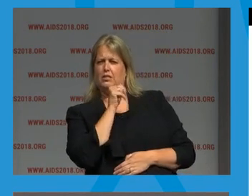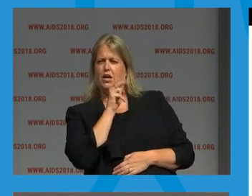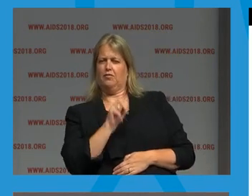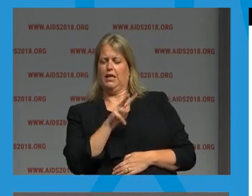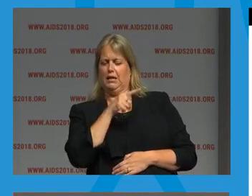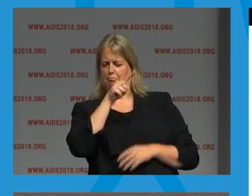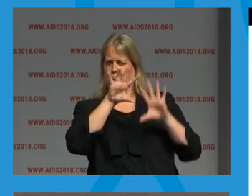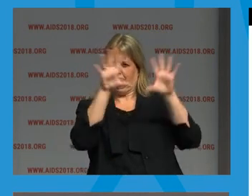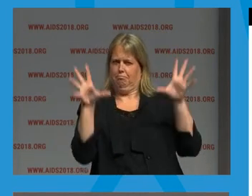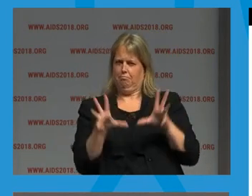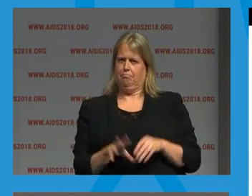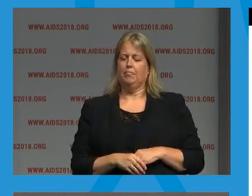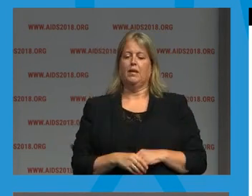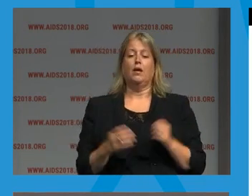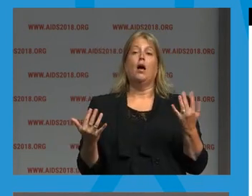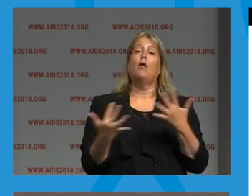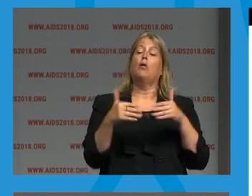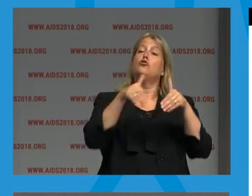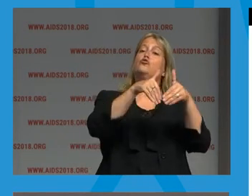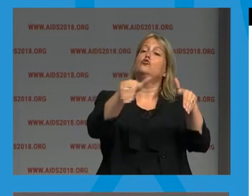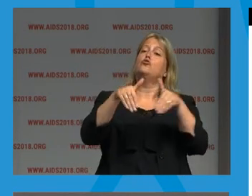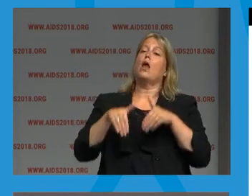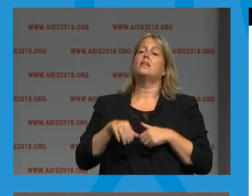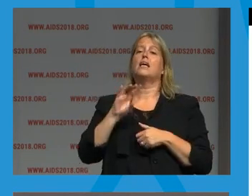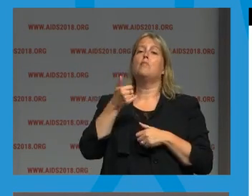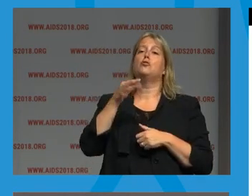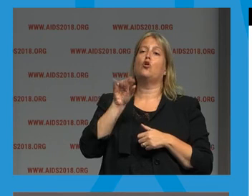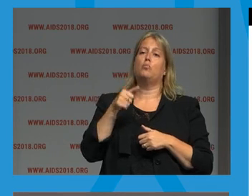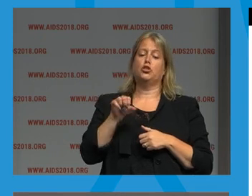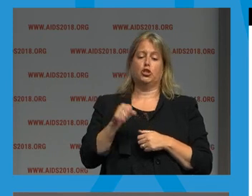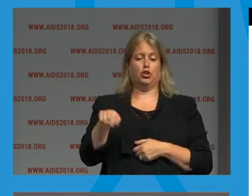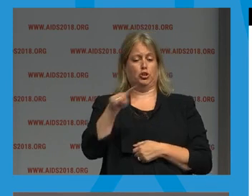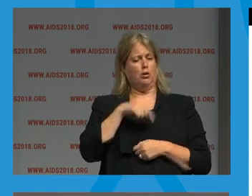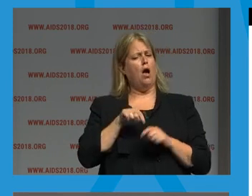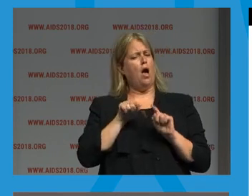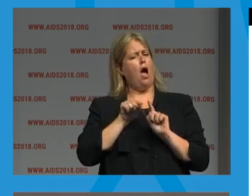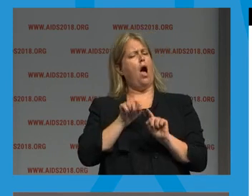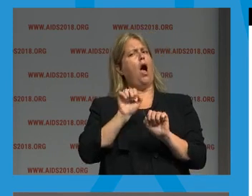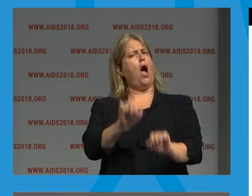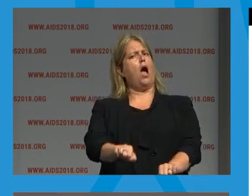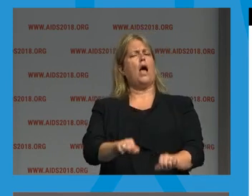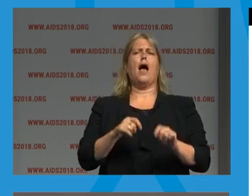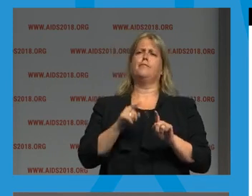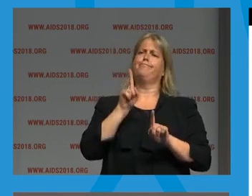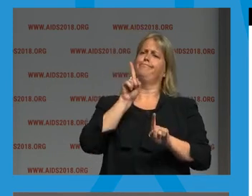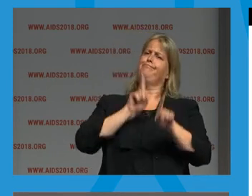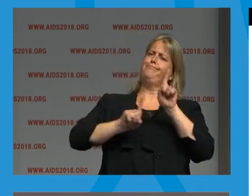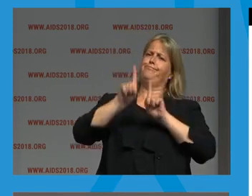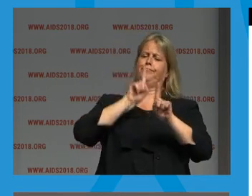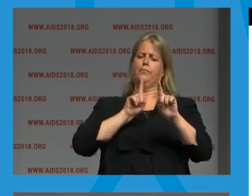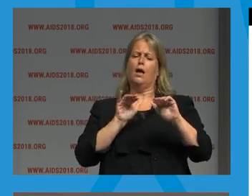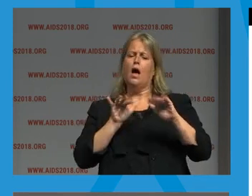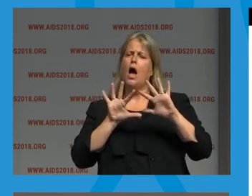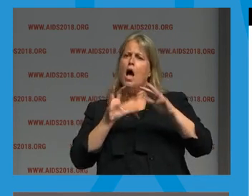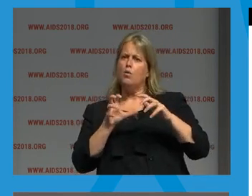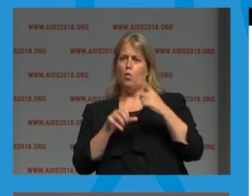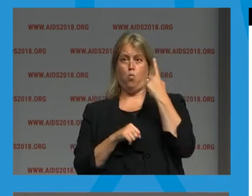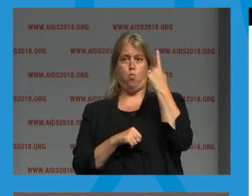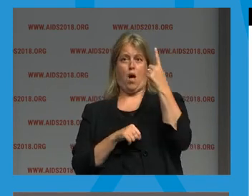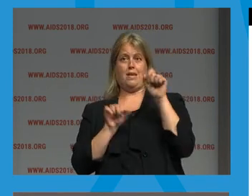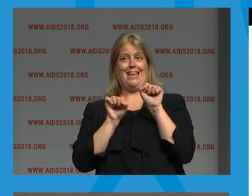trimer with the multiple neutralizing epitopes. One can then formulate an approach of 1